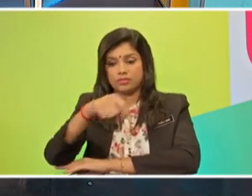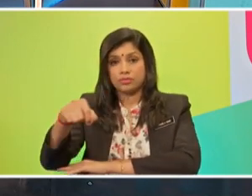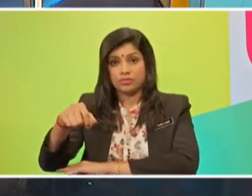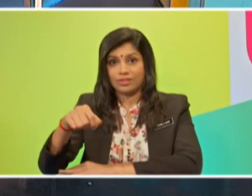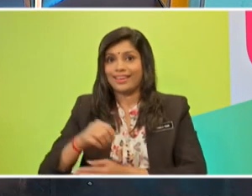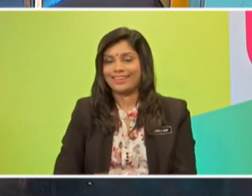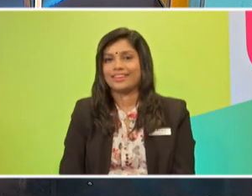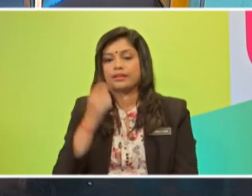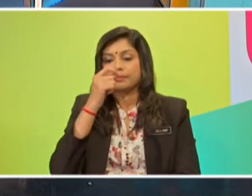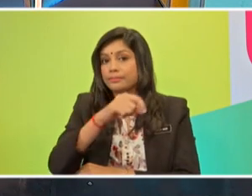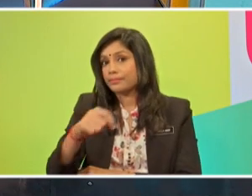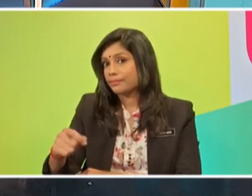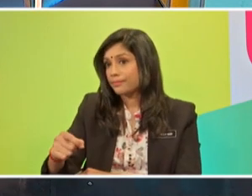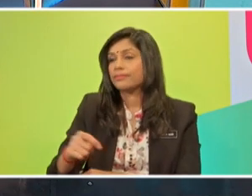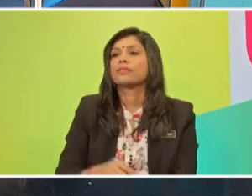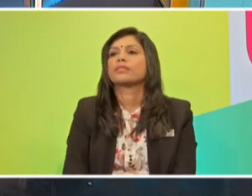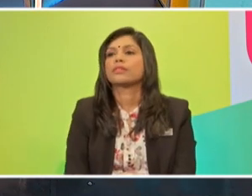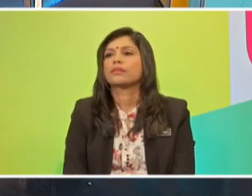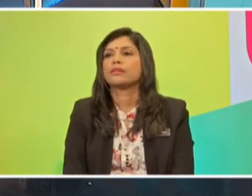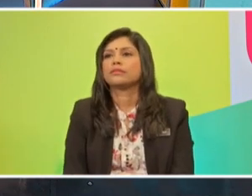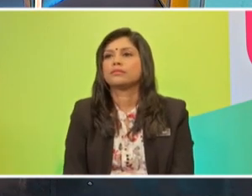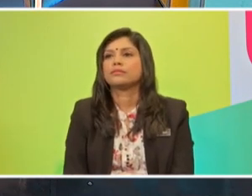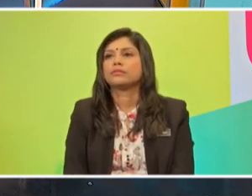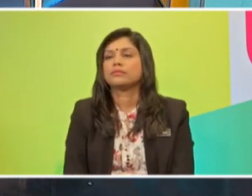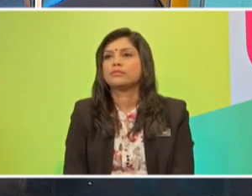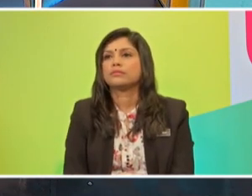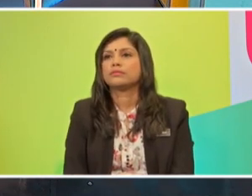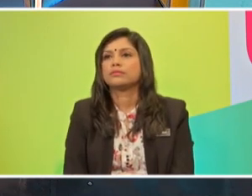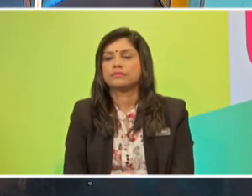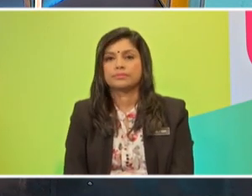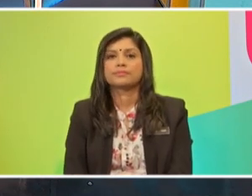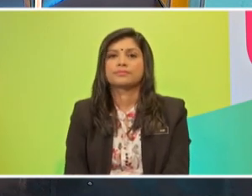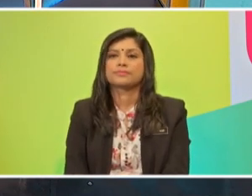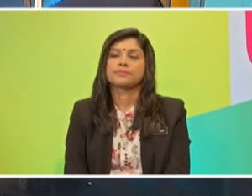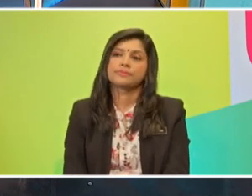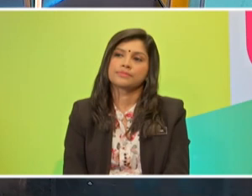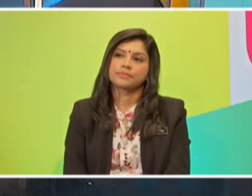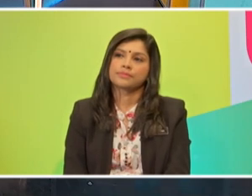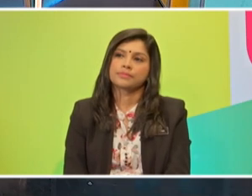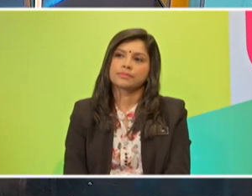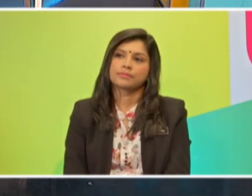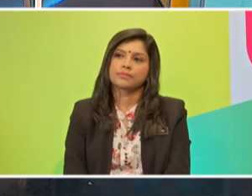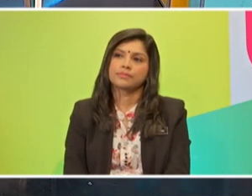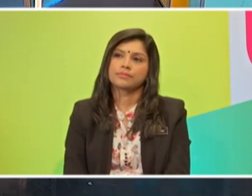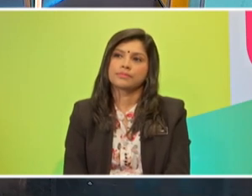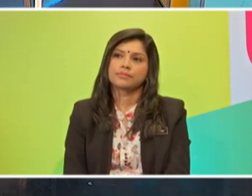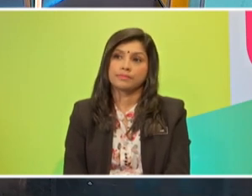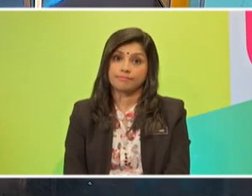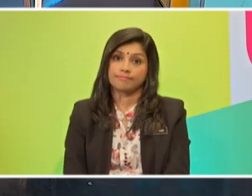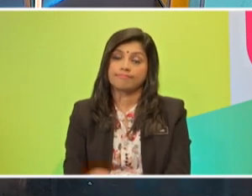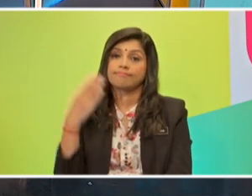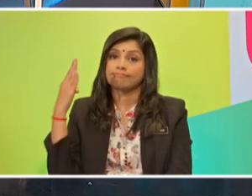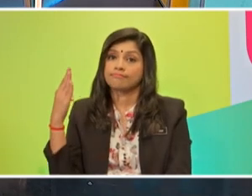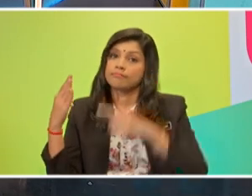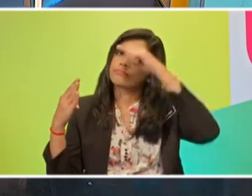also... I think I'll just use... Is this a marker? Yes. I think... maybe I'll use a blue marker. Okay,